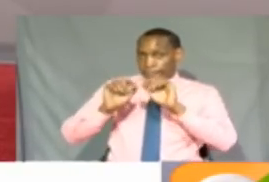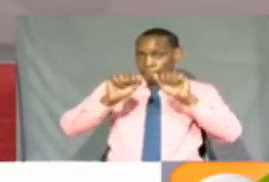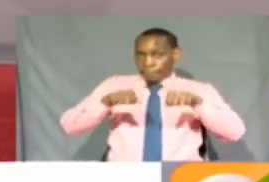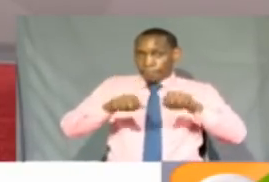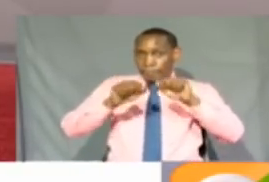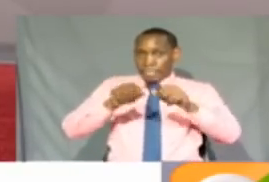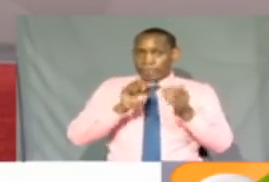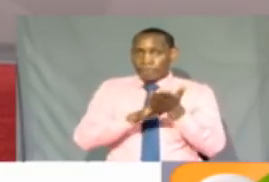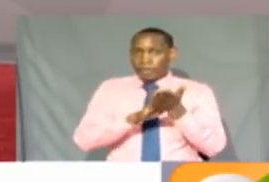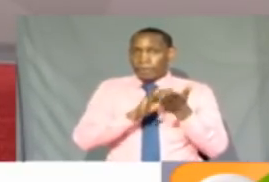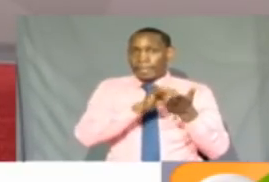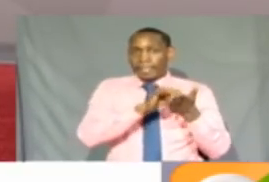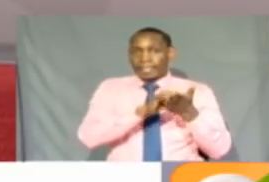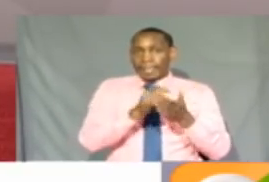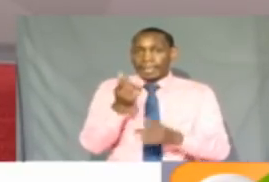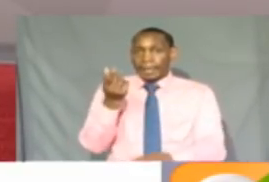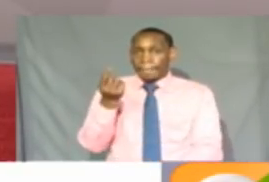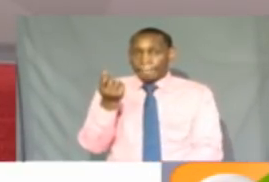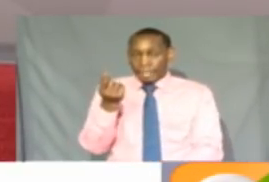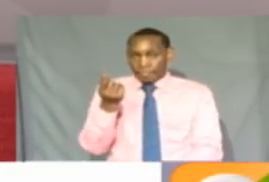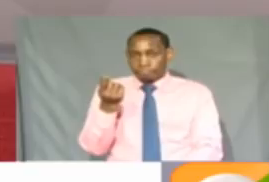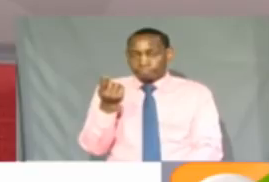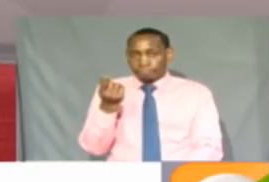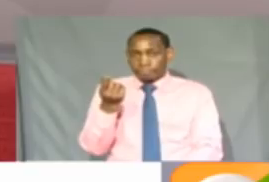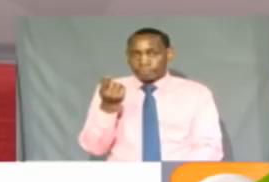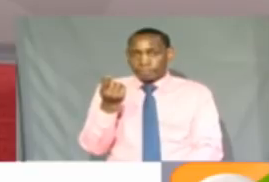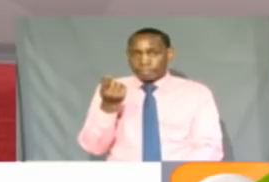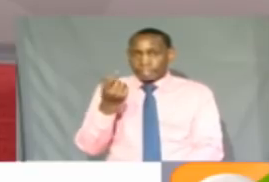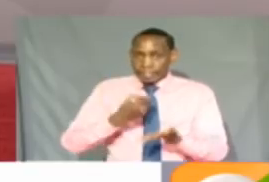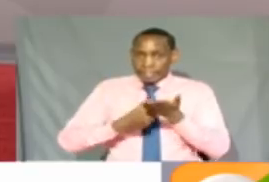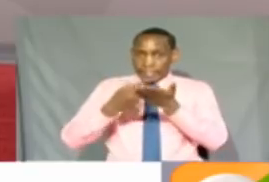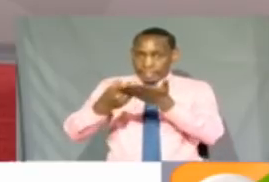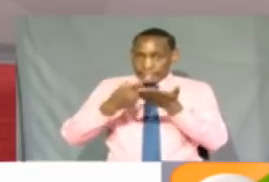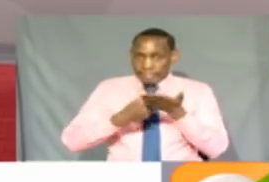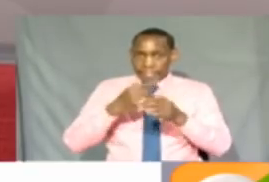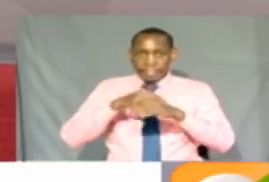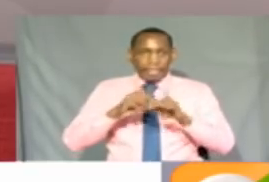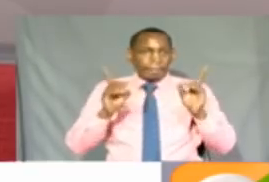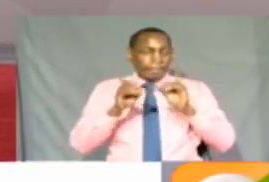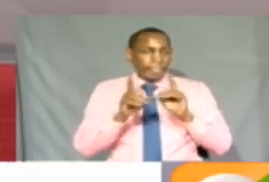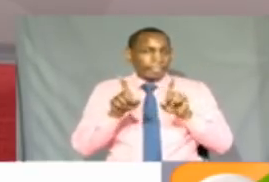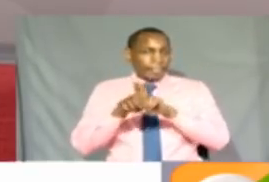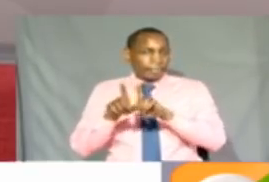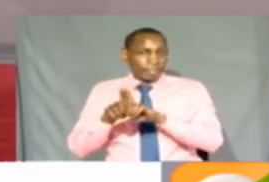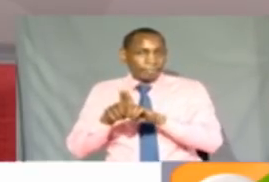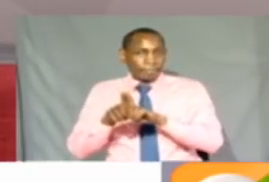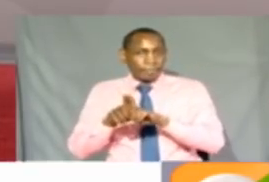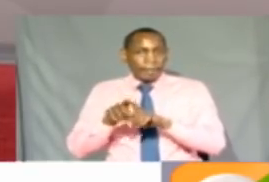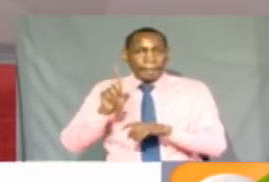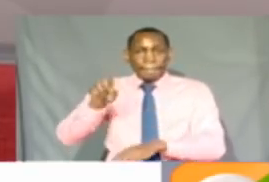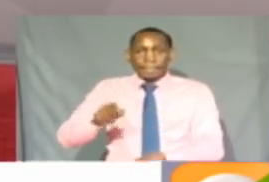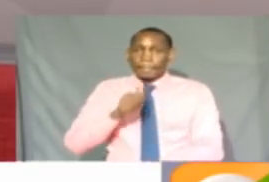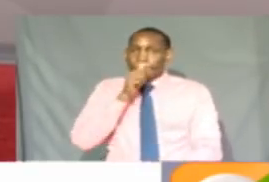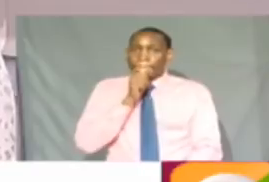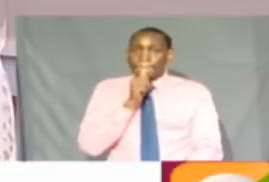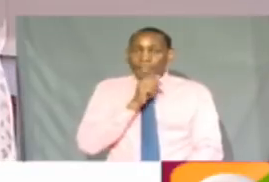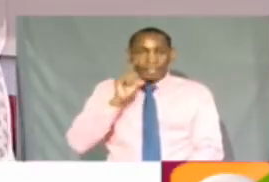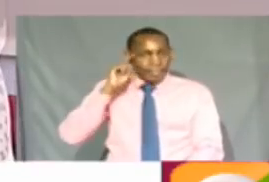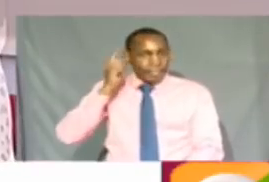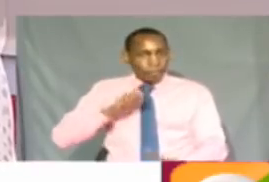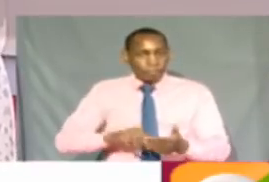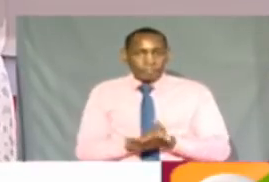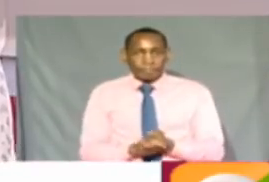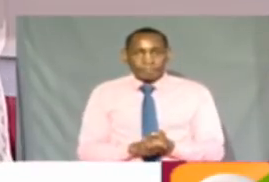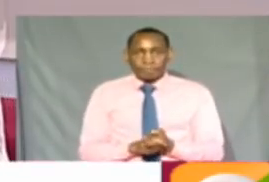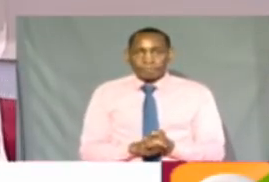would you recommend that finances comes up as a topic during the dating, you know, because it's also something that's really private. What do you think? I think I said